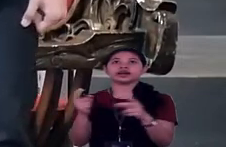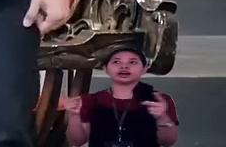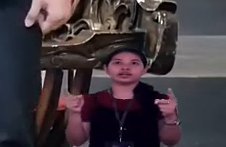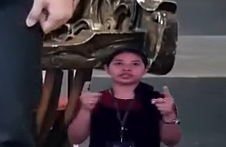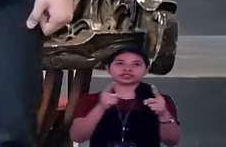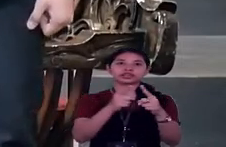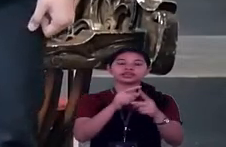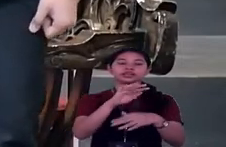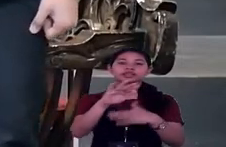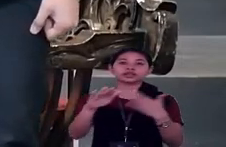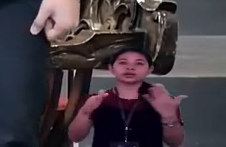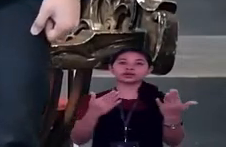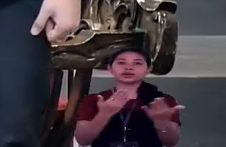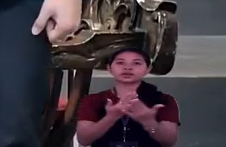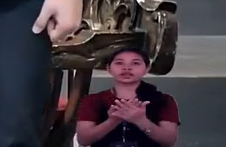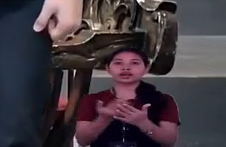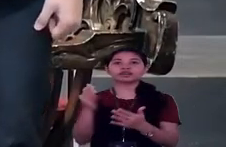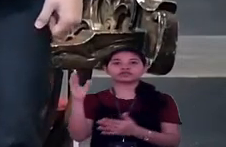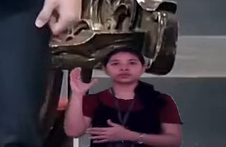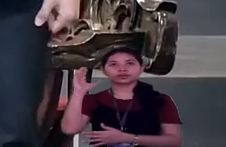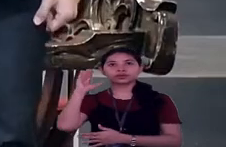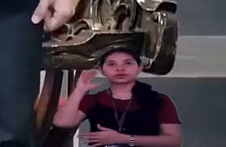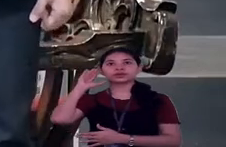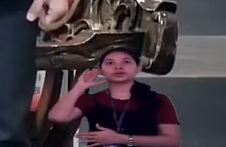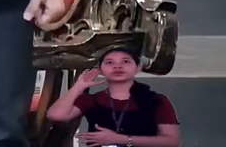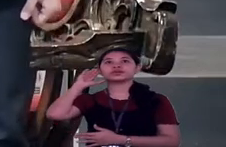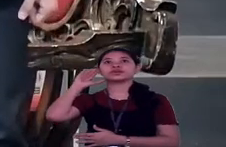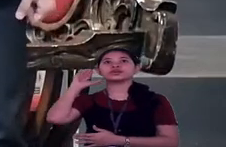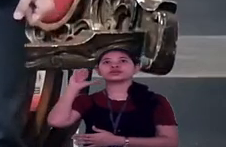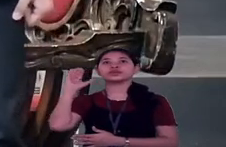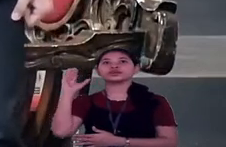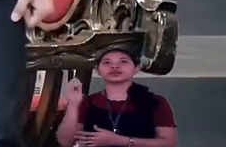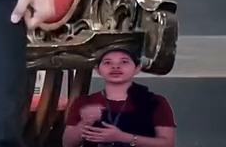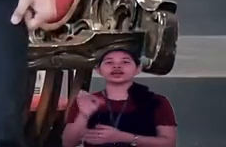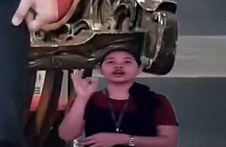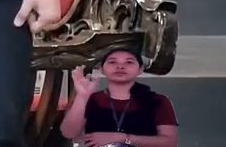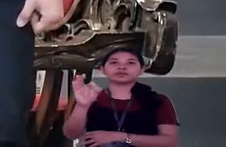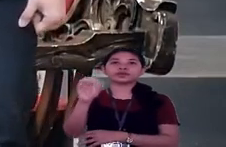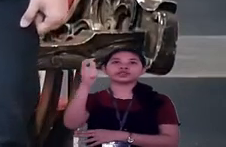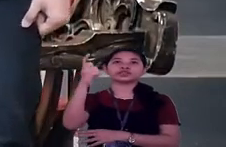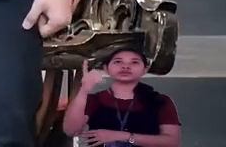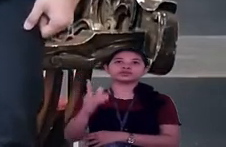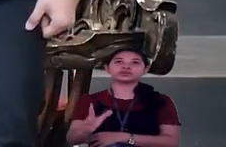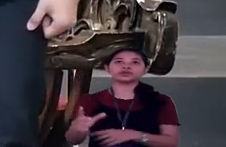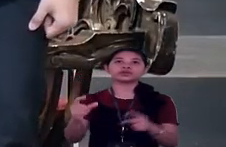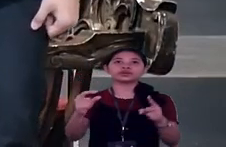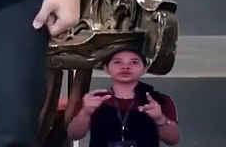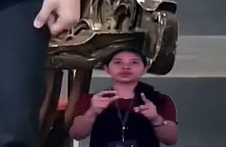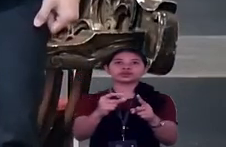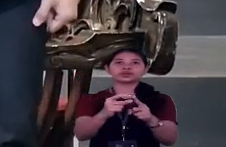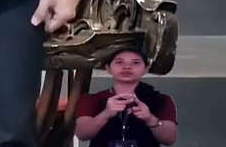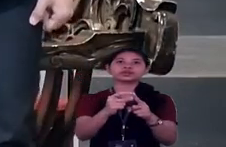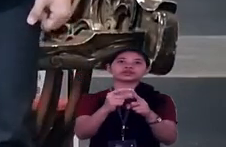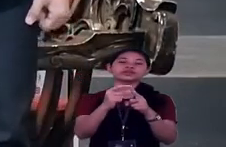name. Until all ever preach the